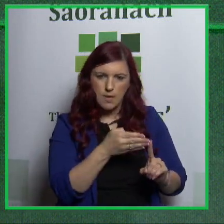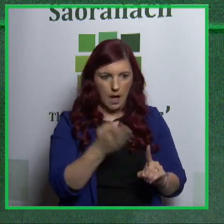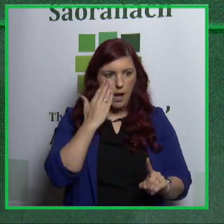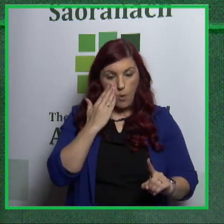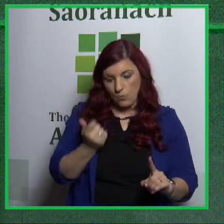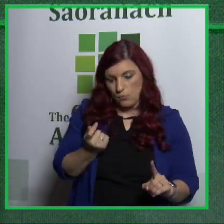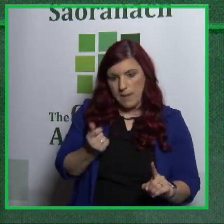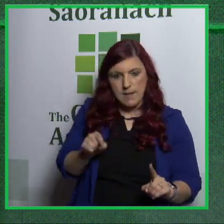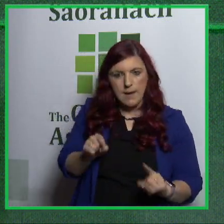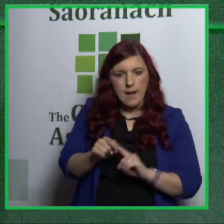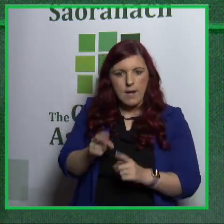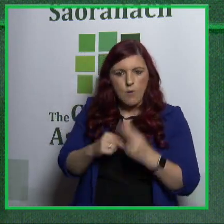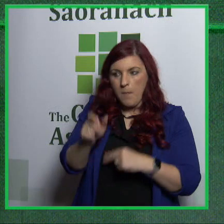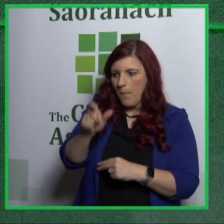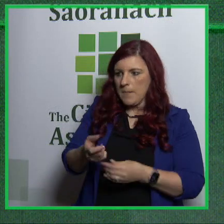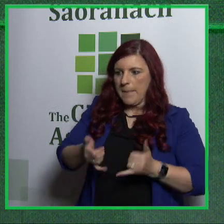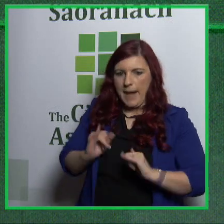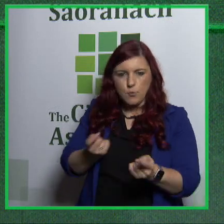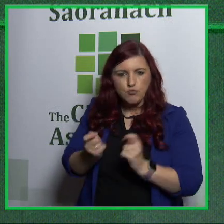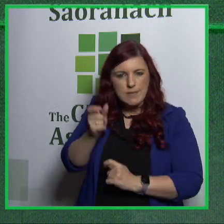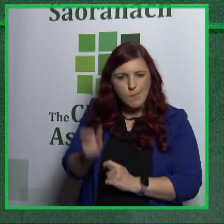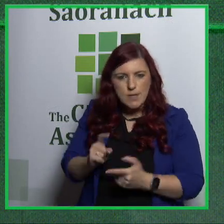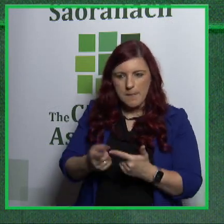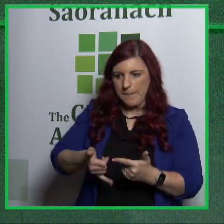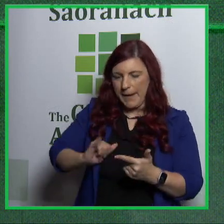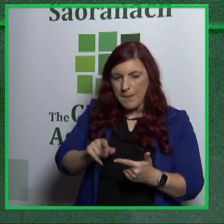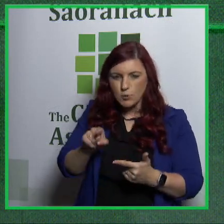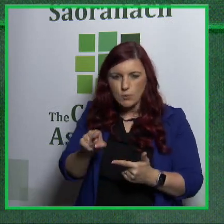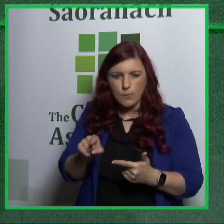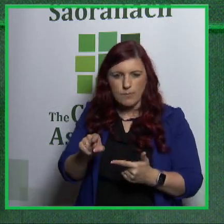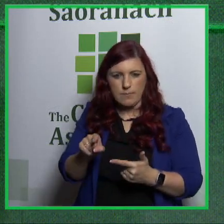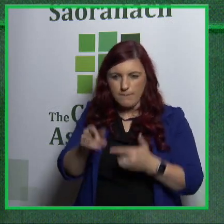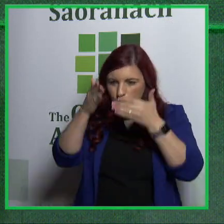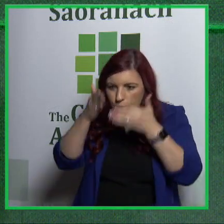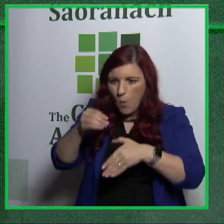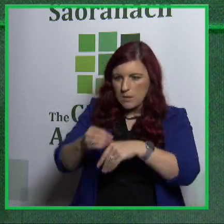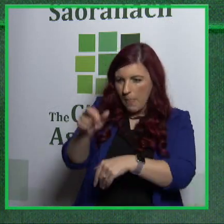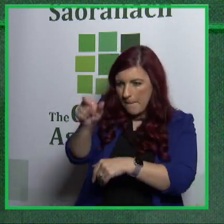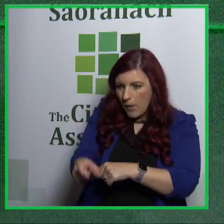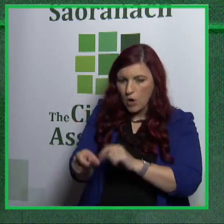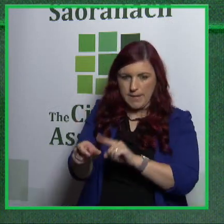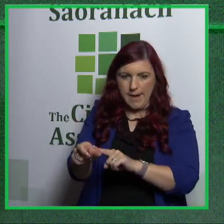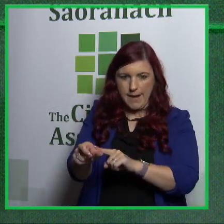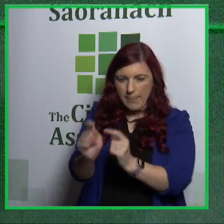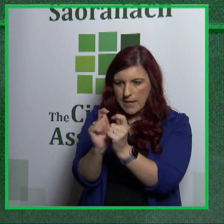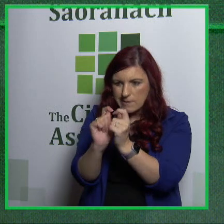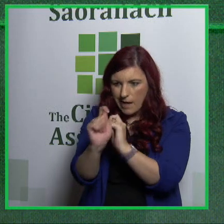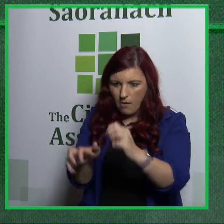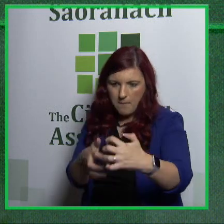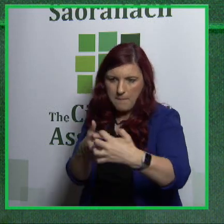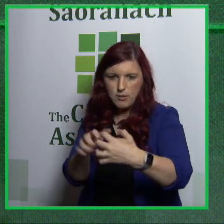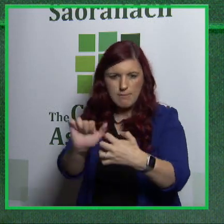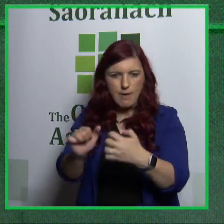from the person being able to treat somebody, being able to make sure that it's focused on the individual and that it's a tailored experience,